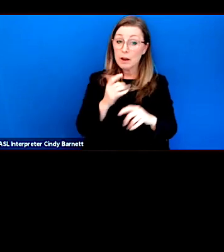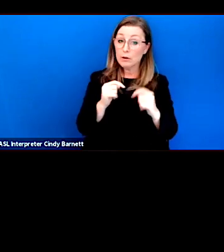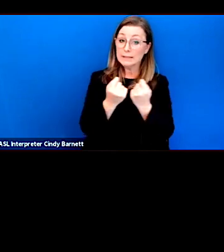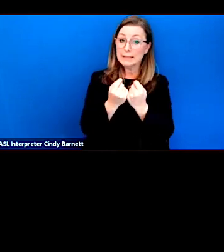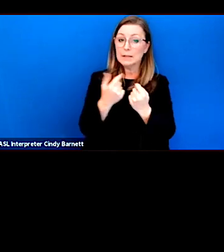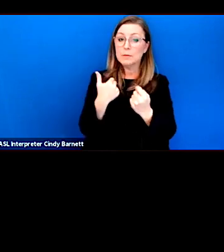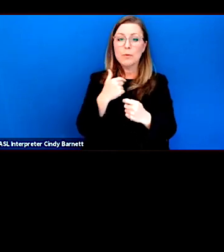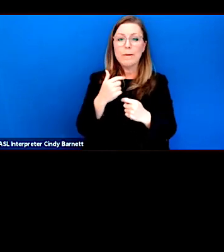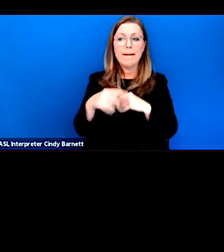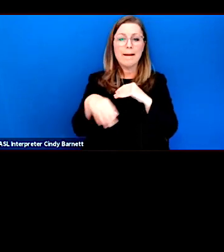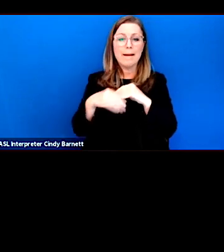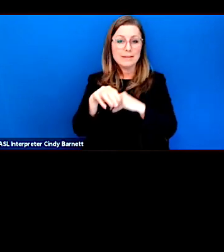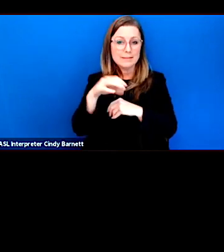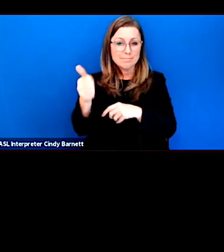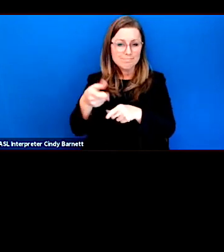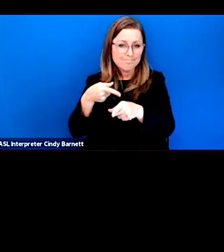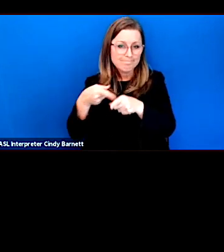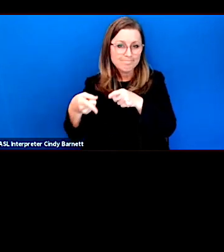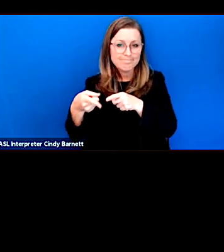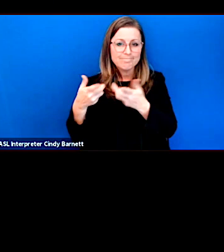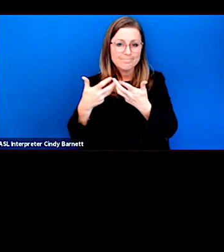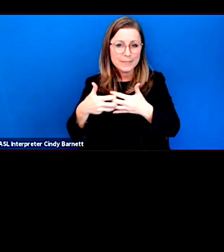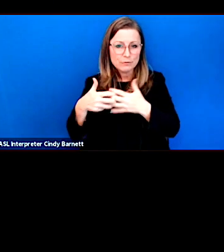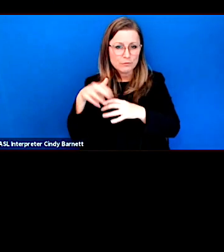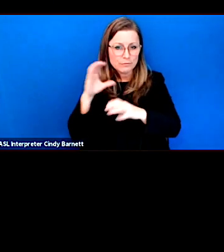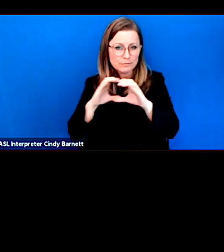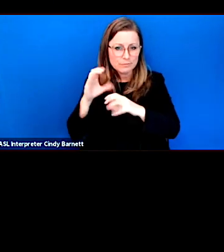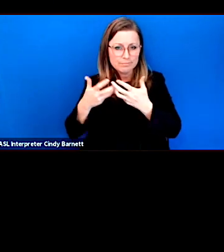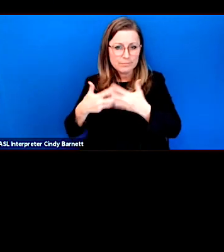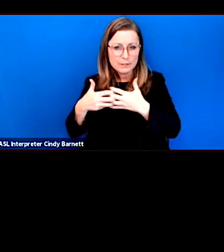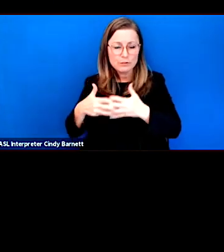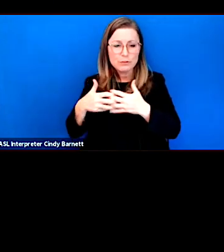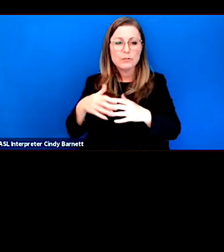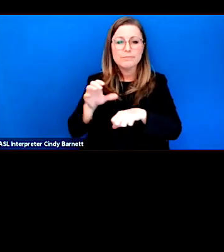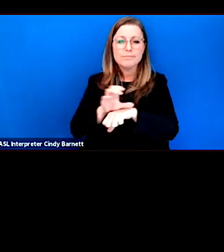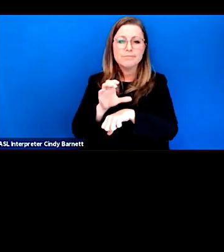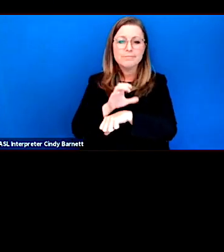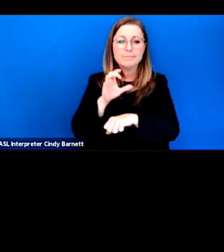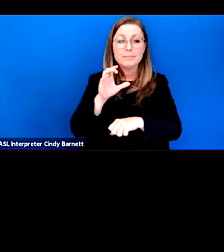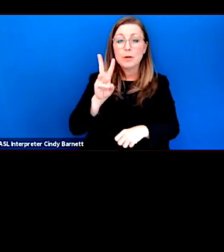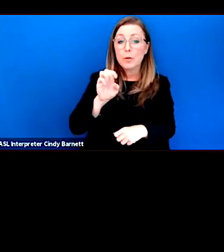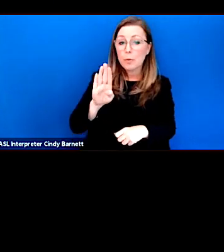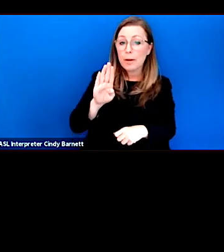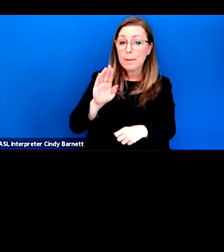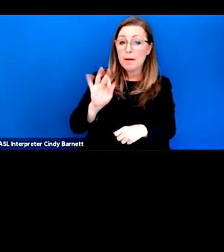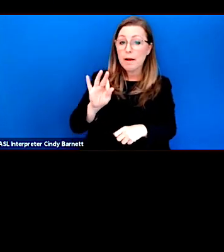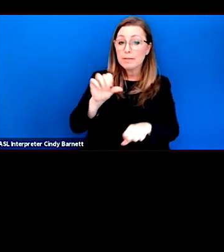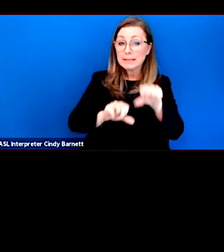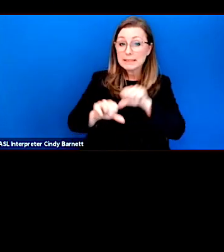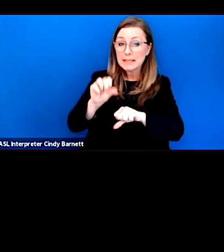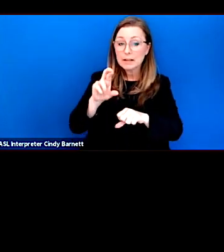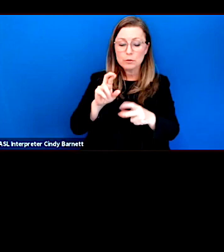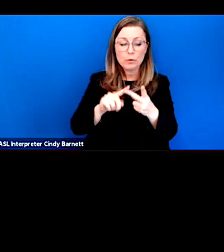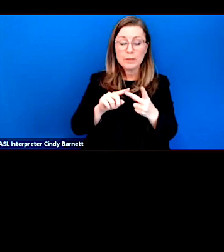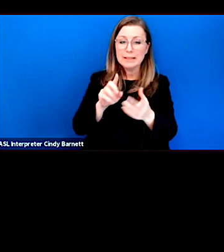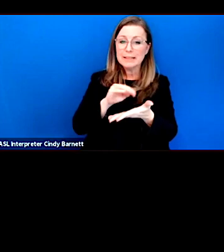engines such as the Web of Science or the dissertation database ProQuest, because we found